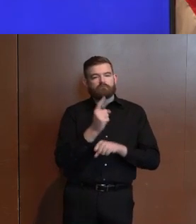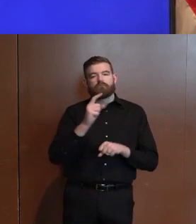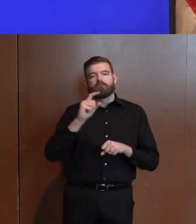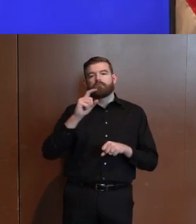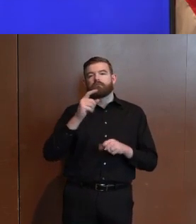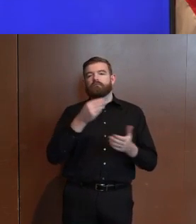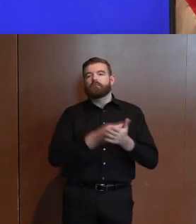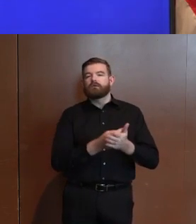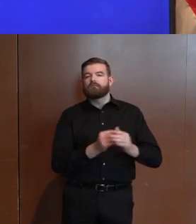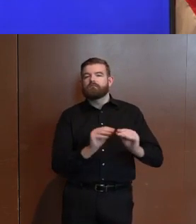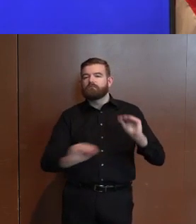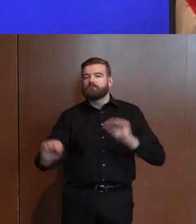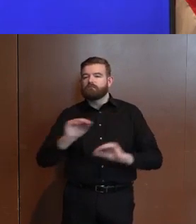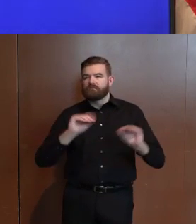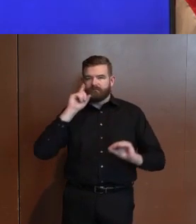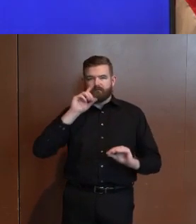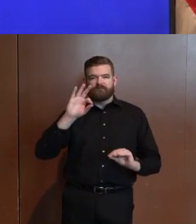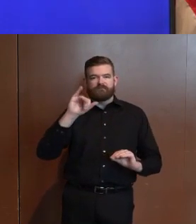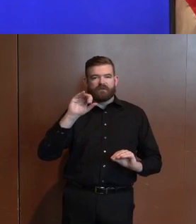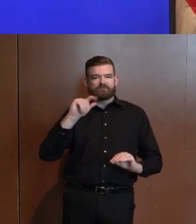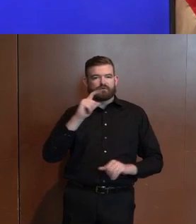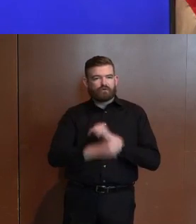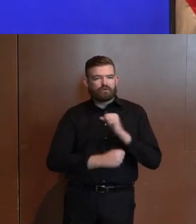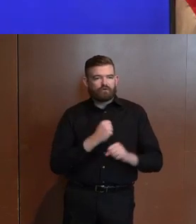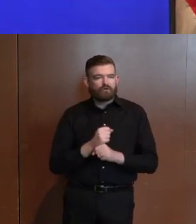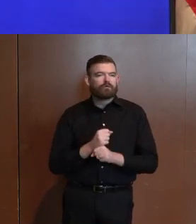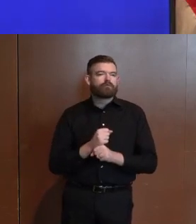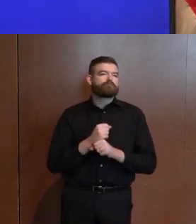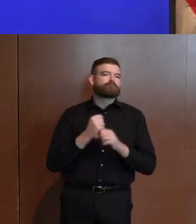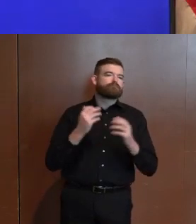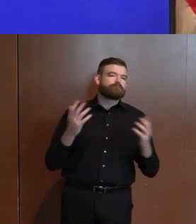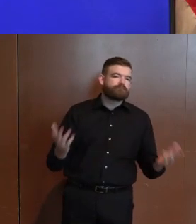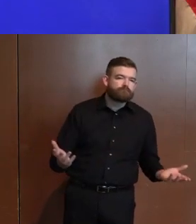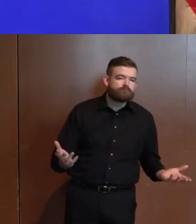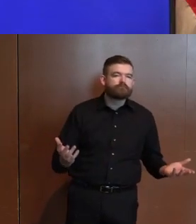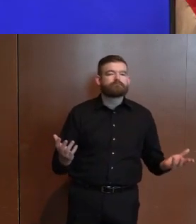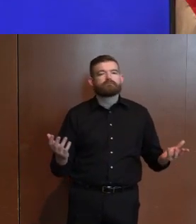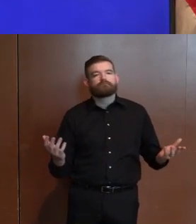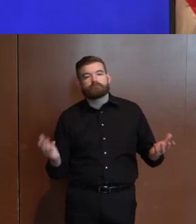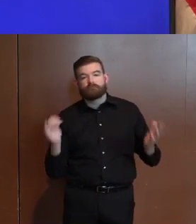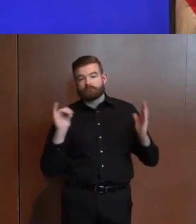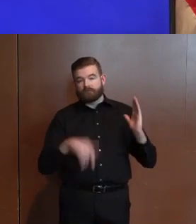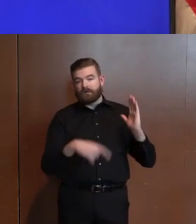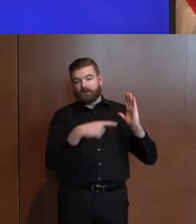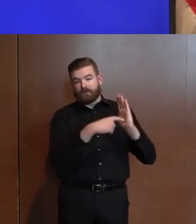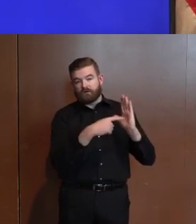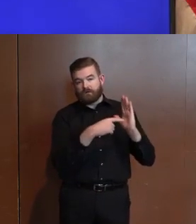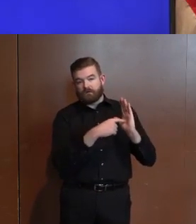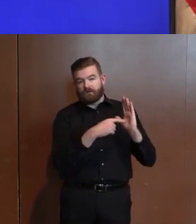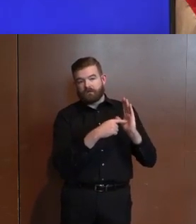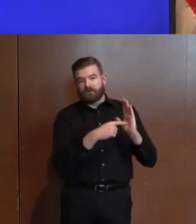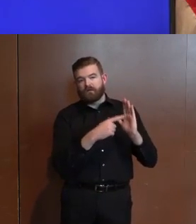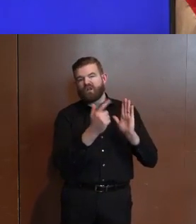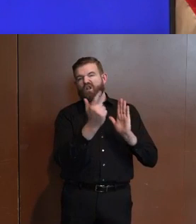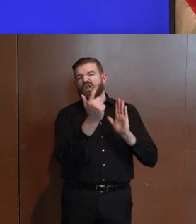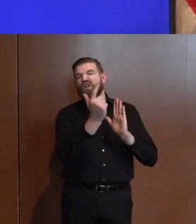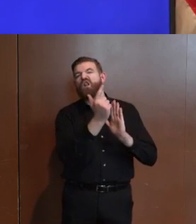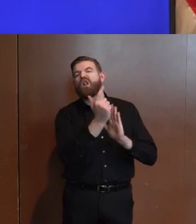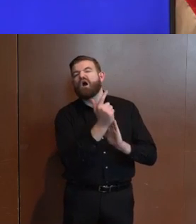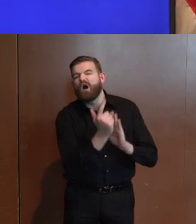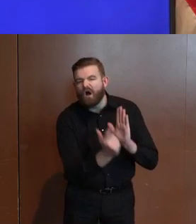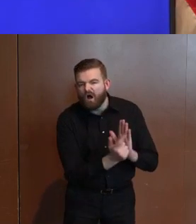changes in that fiscal year. The fiscal year is set in statute, so what we'll need to do is the legislature will have